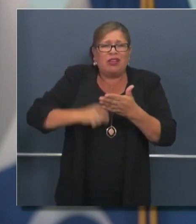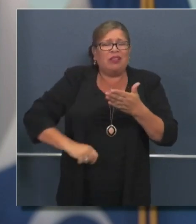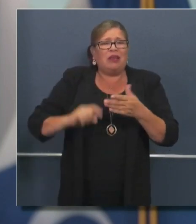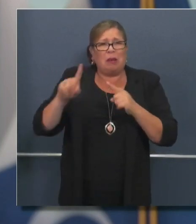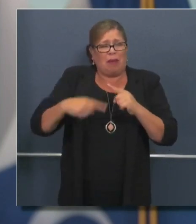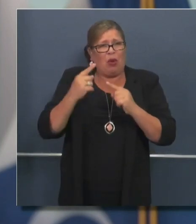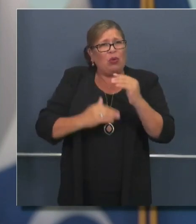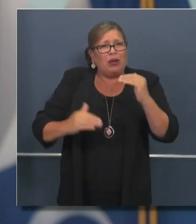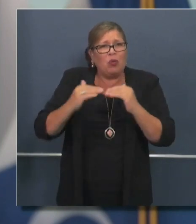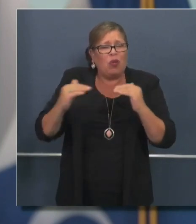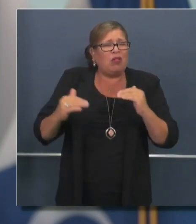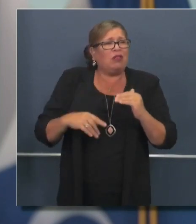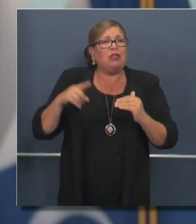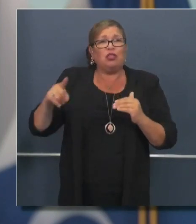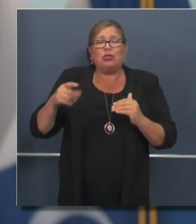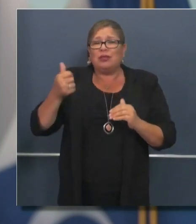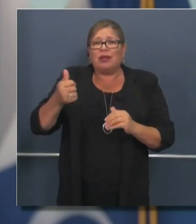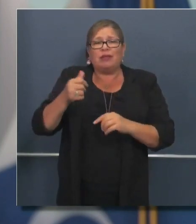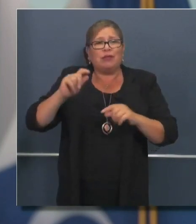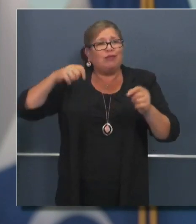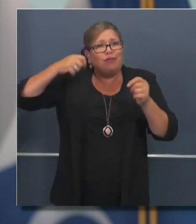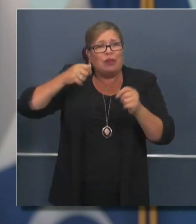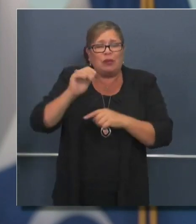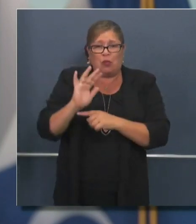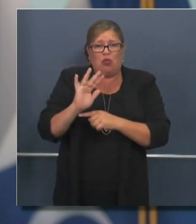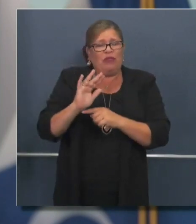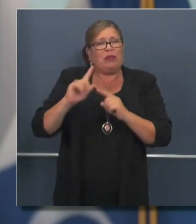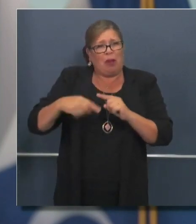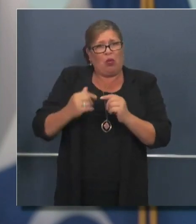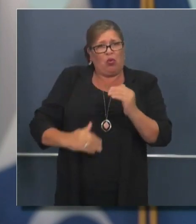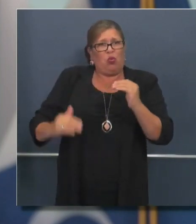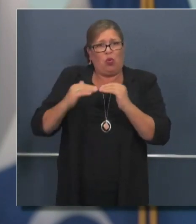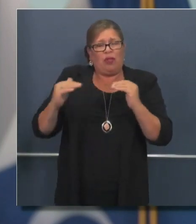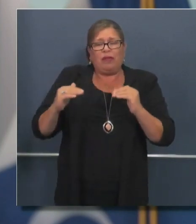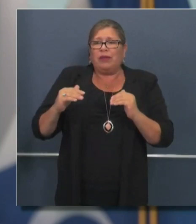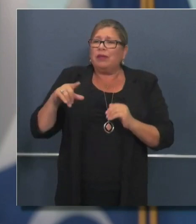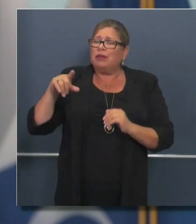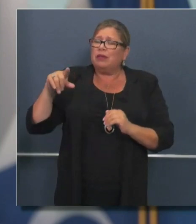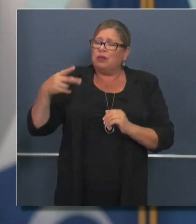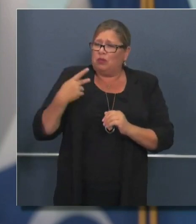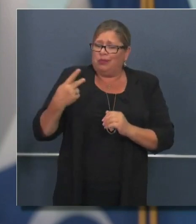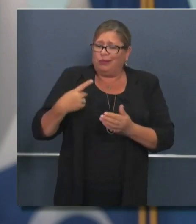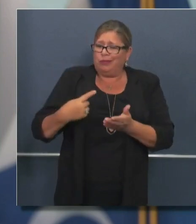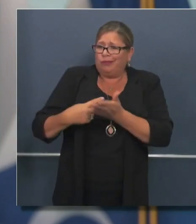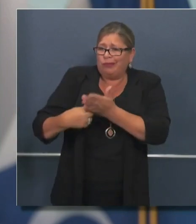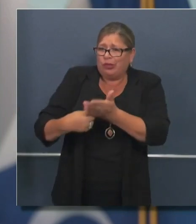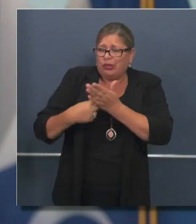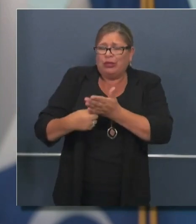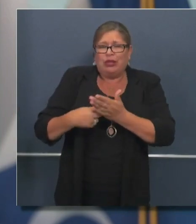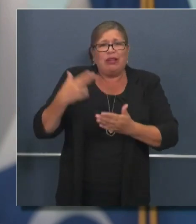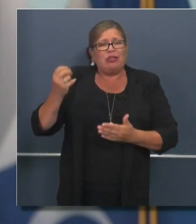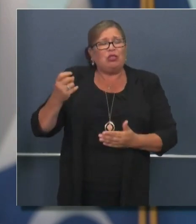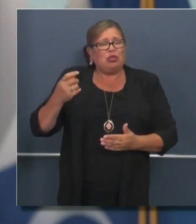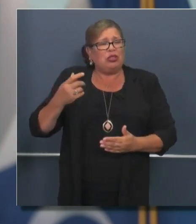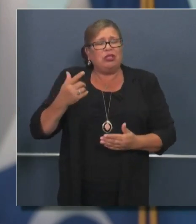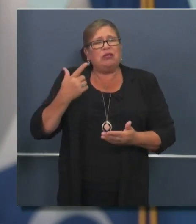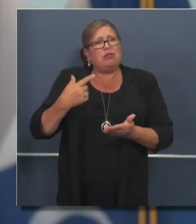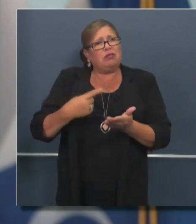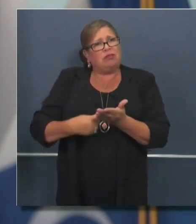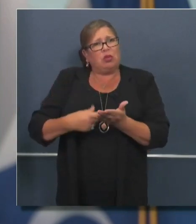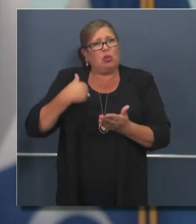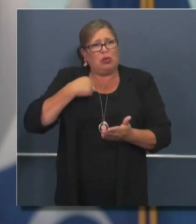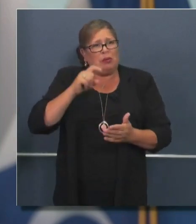in this space, reminded me about the most foundational value which she thinks we need to express, and that is